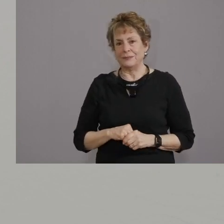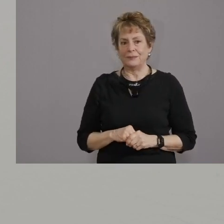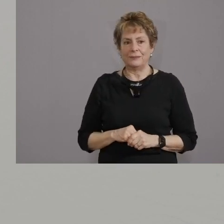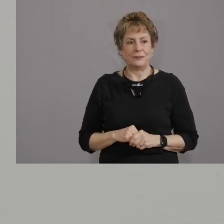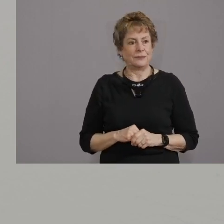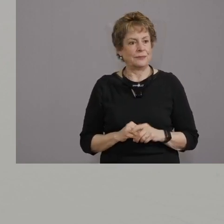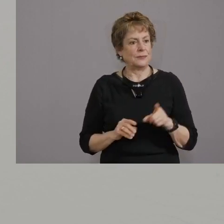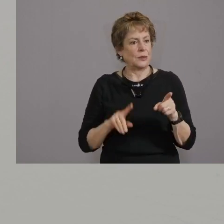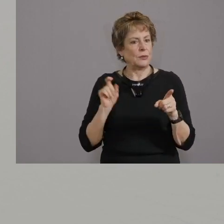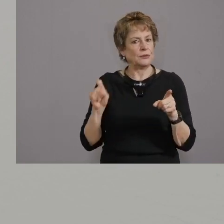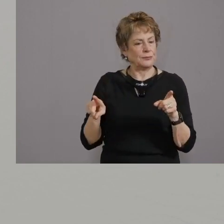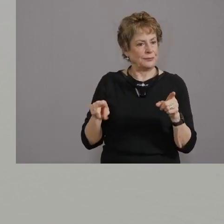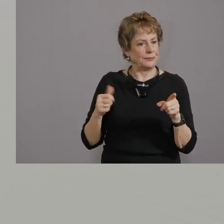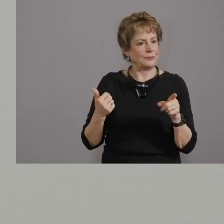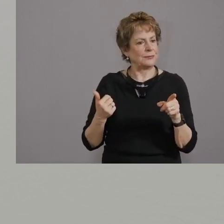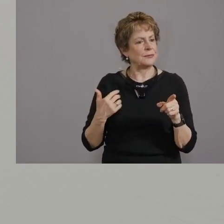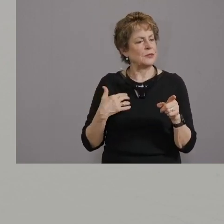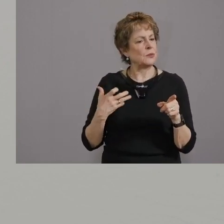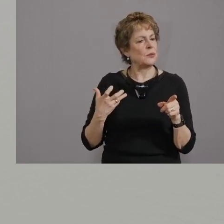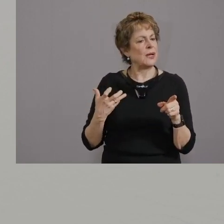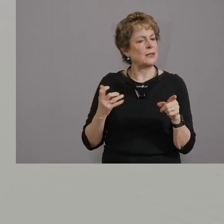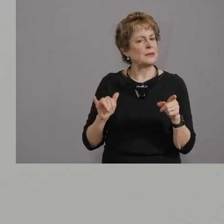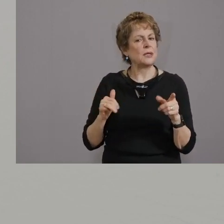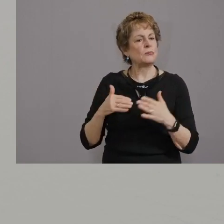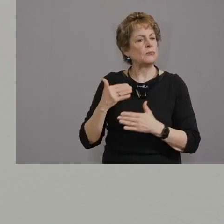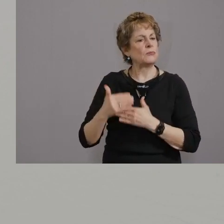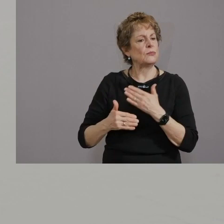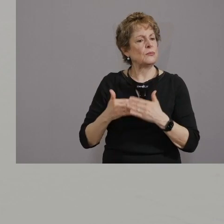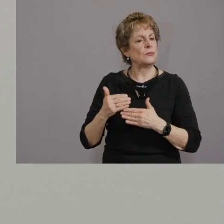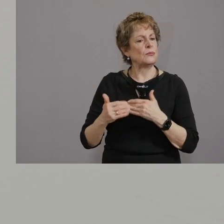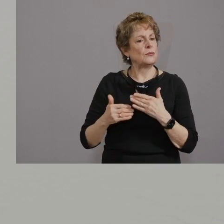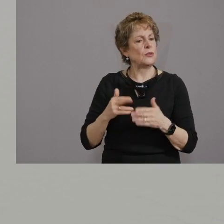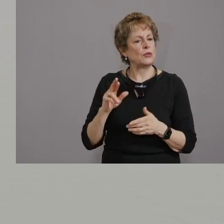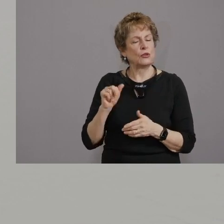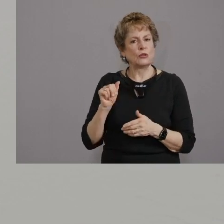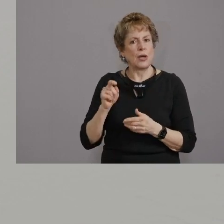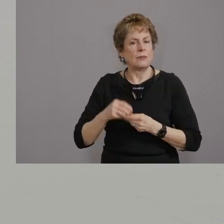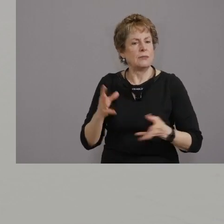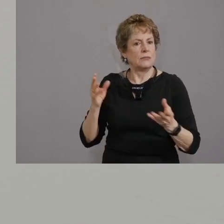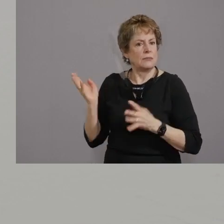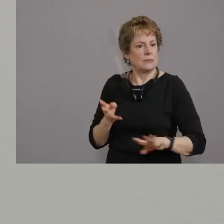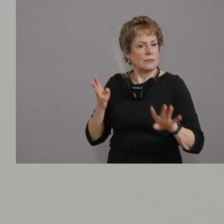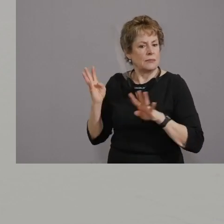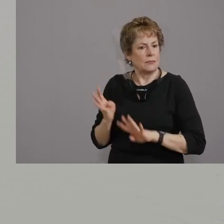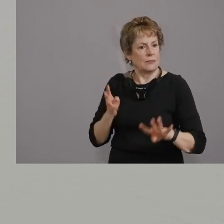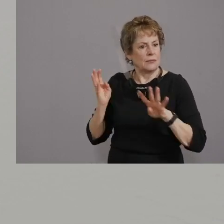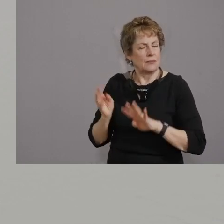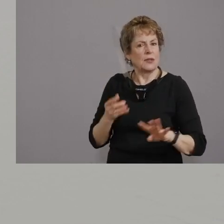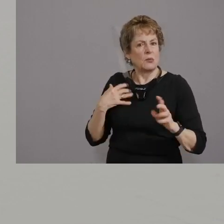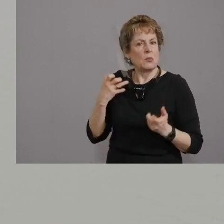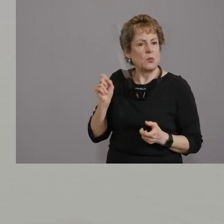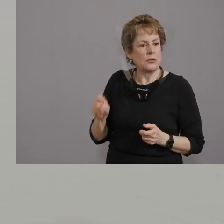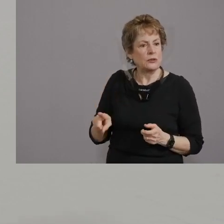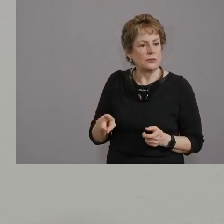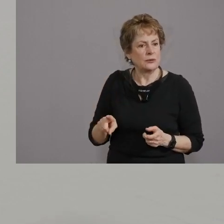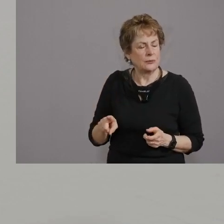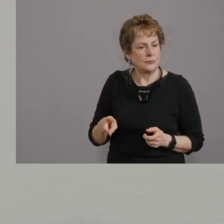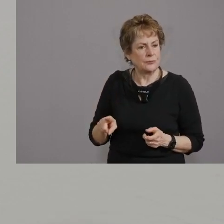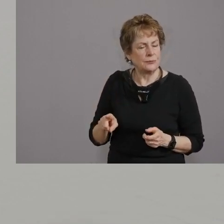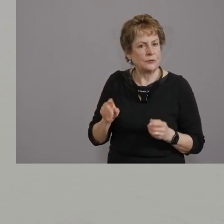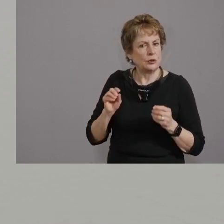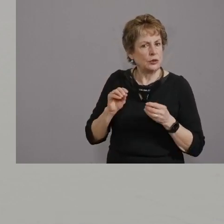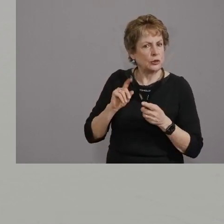you look at the numbers that you just gave us, 39% of those doses we have been gone into somebody's arm.